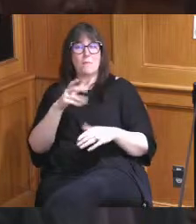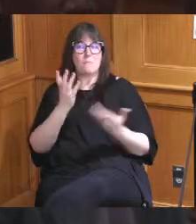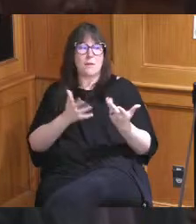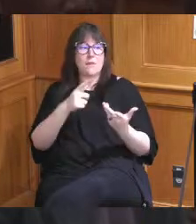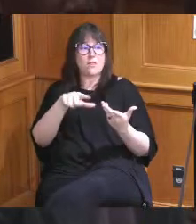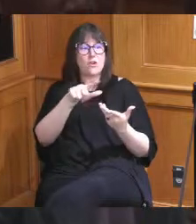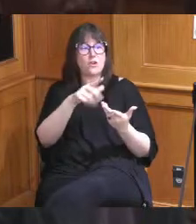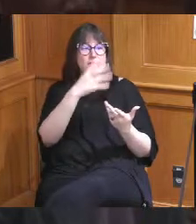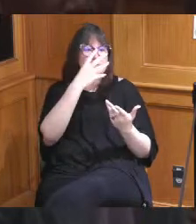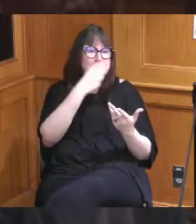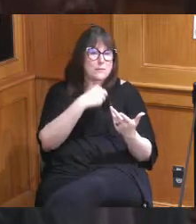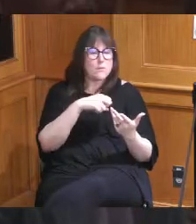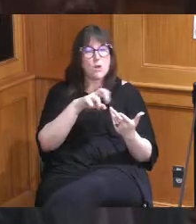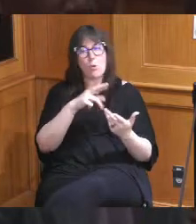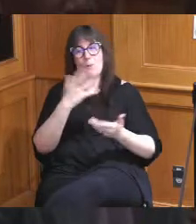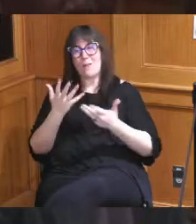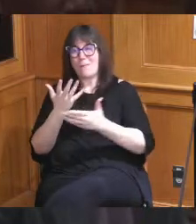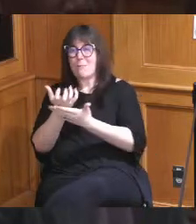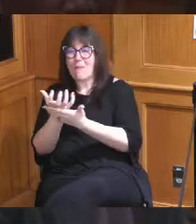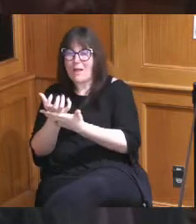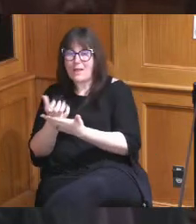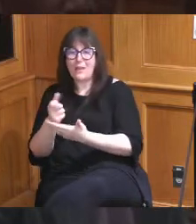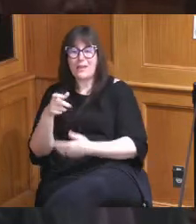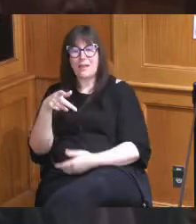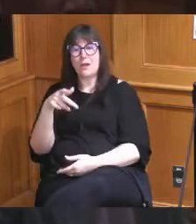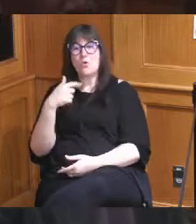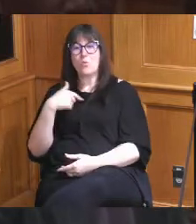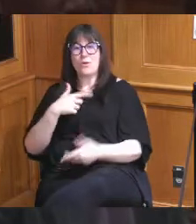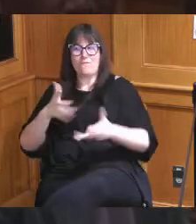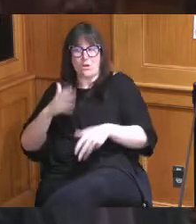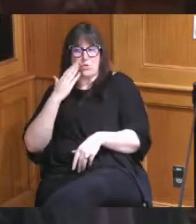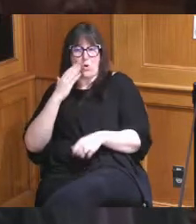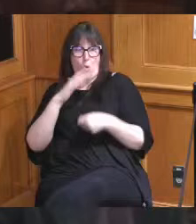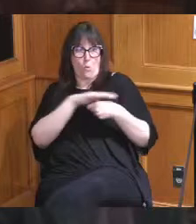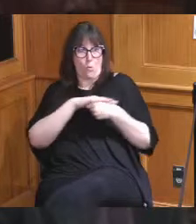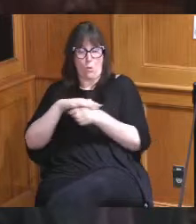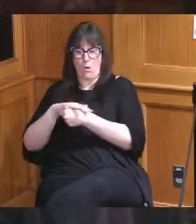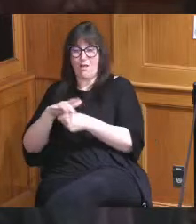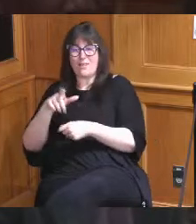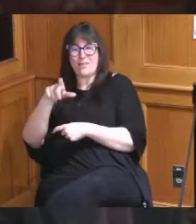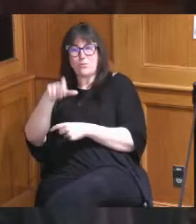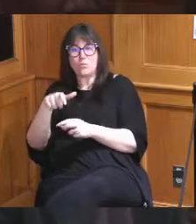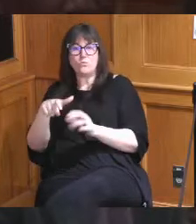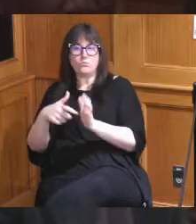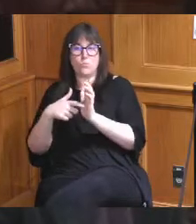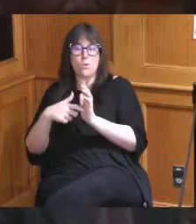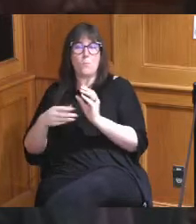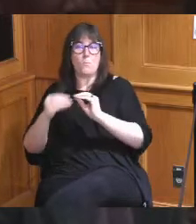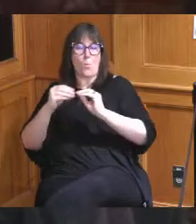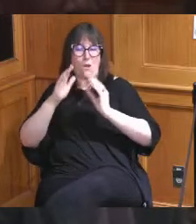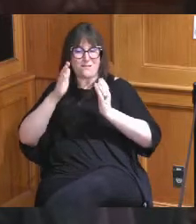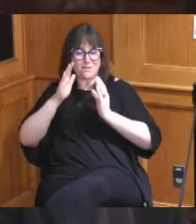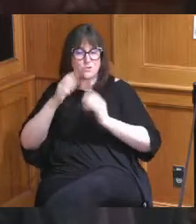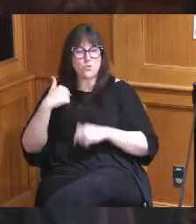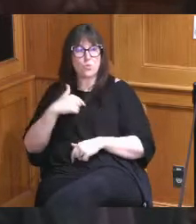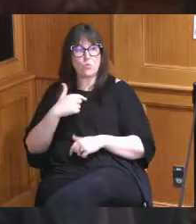panhandling. Court Street, we know, is one of those areas that requires a little additional attention. So with that, we have deployment